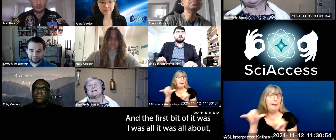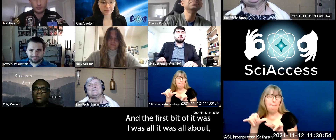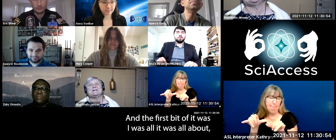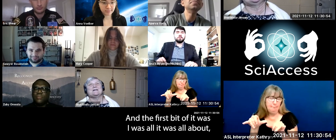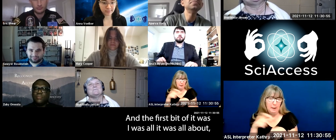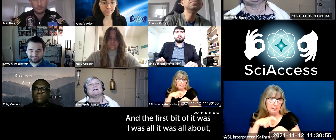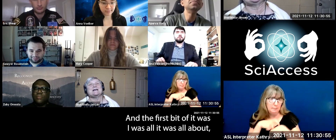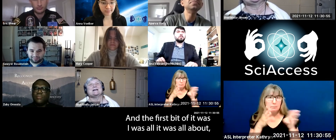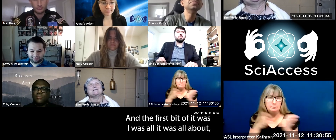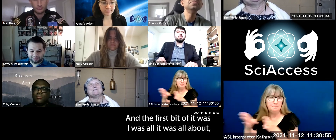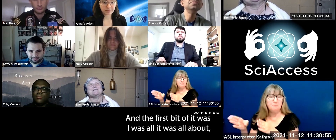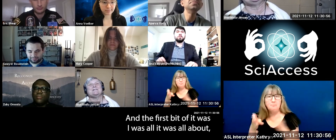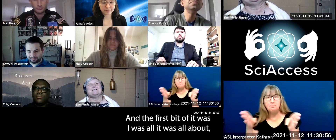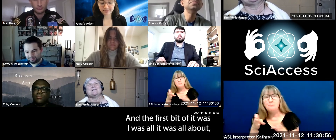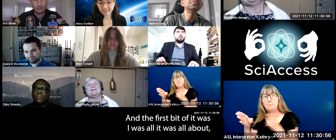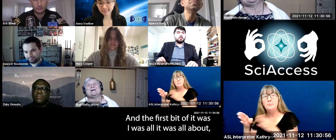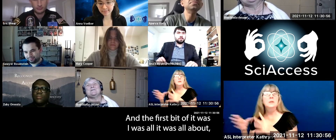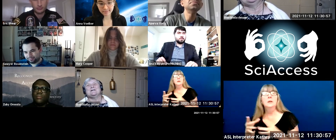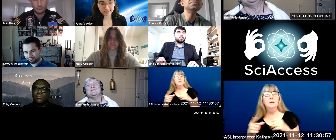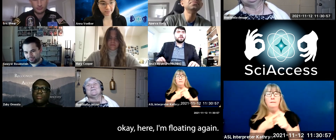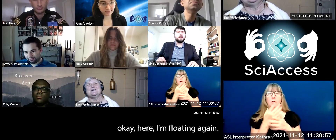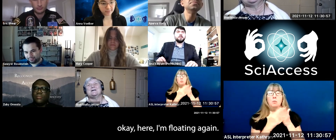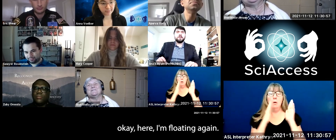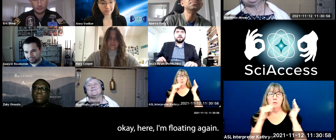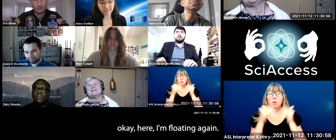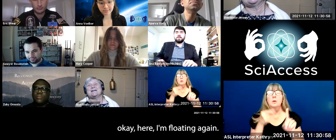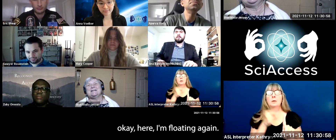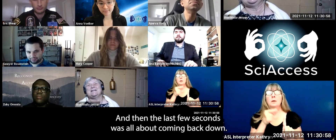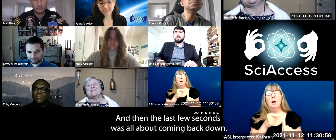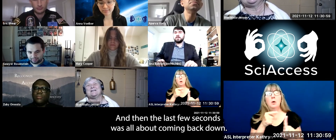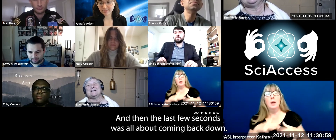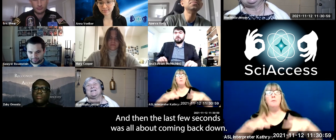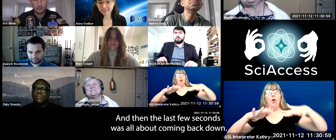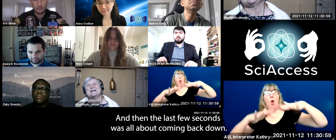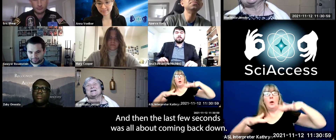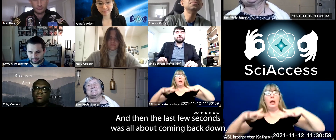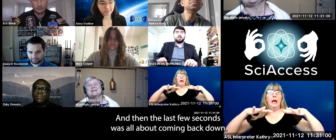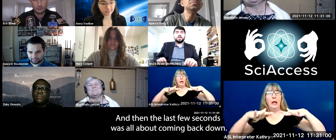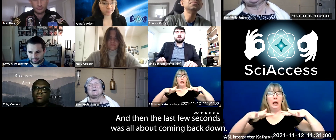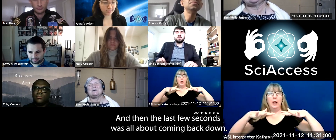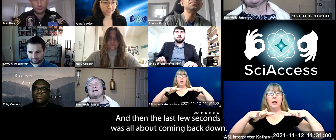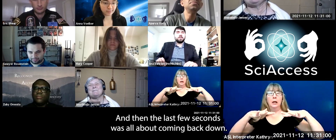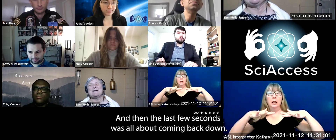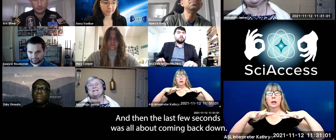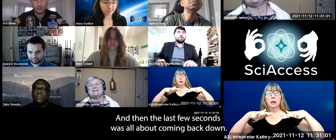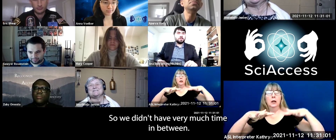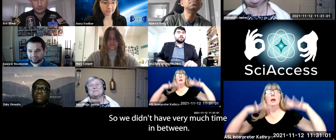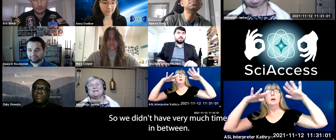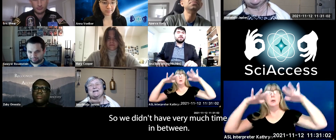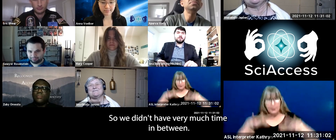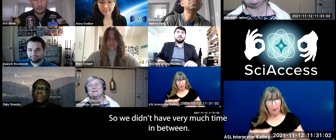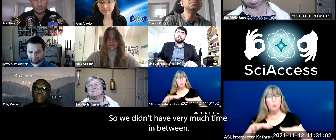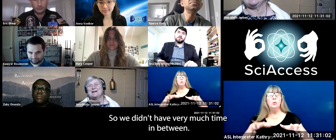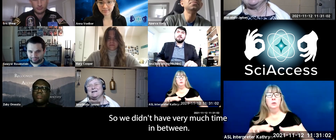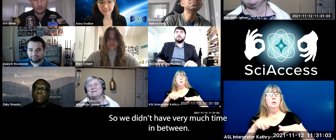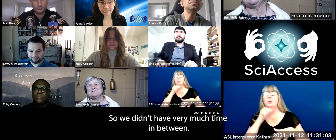first bit of it was all about, okay, here I'm floating again. And then the last few seconds was all about coming back down. So we didn't